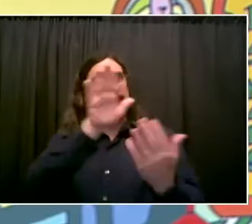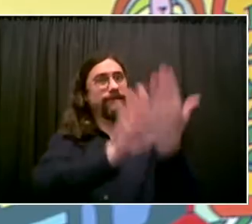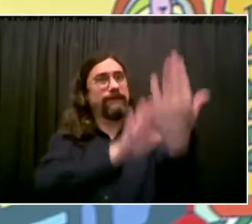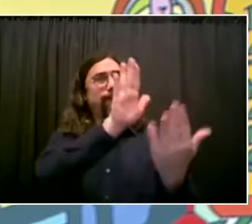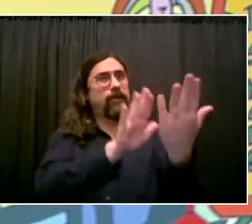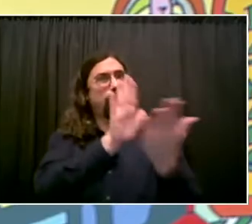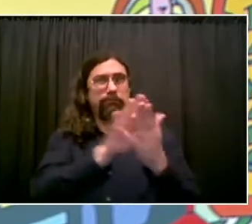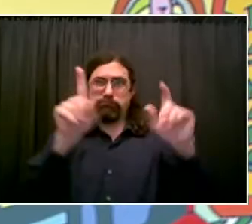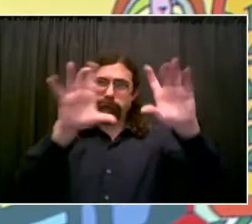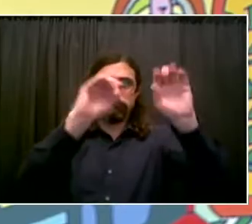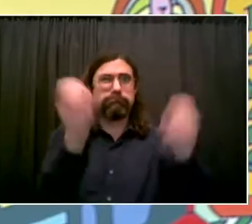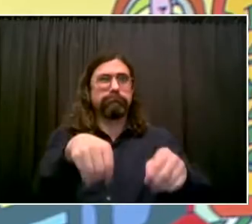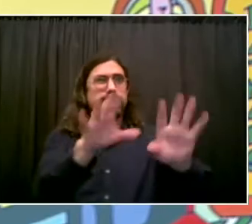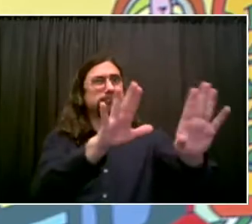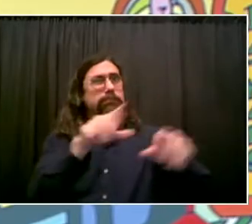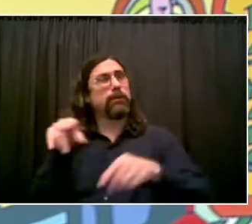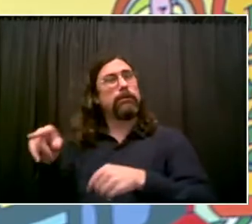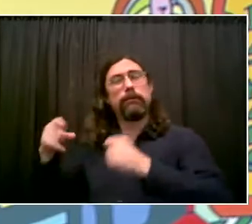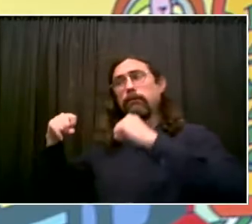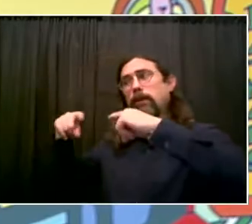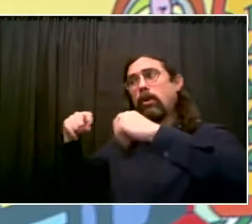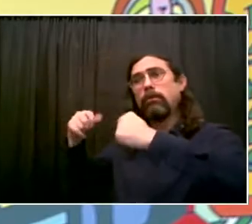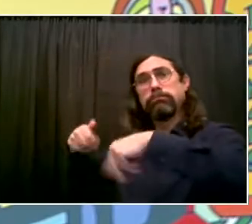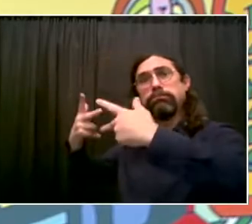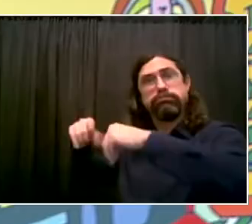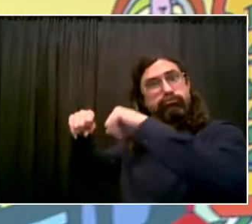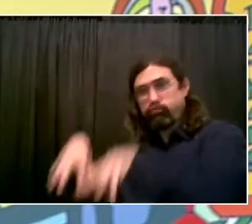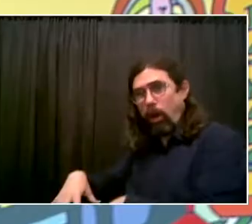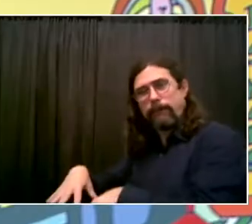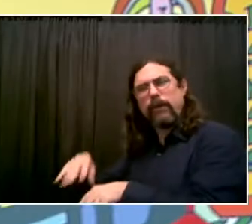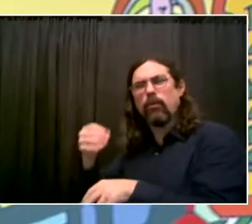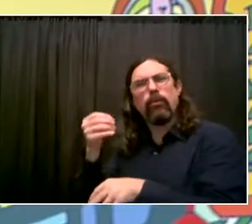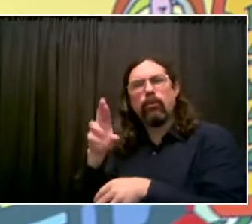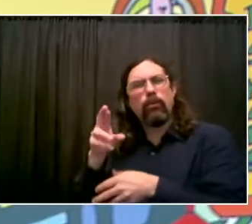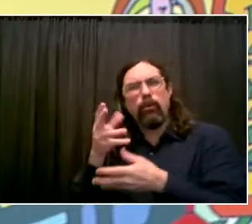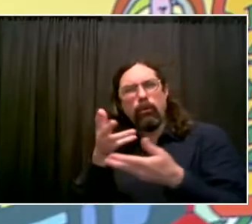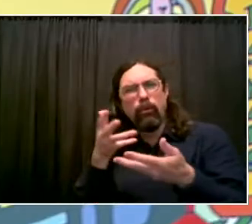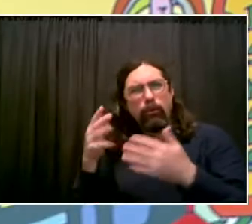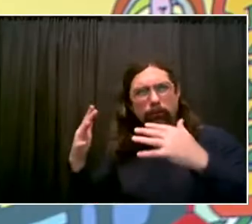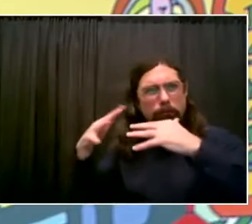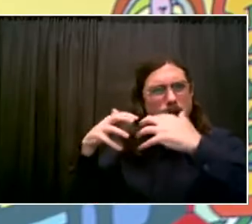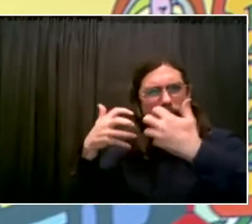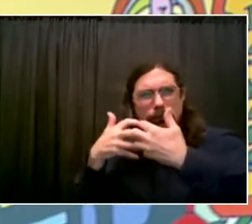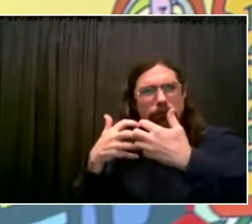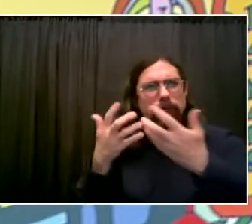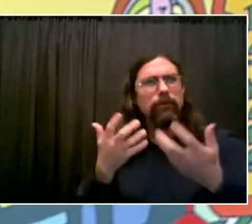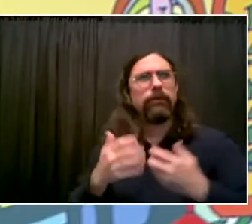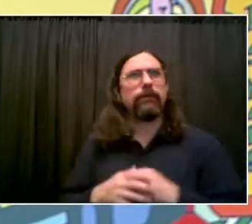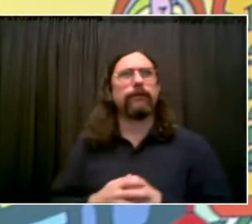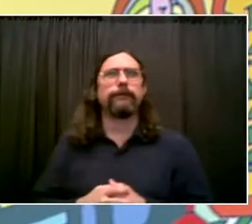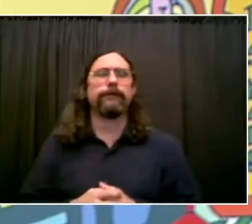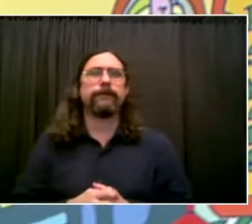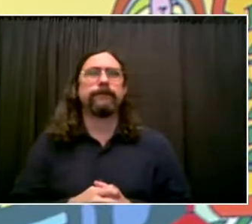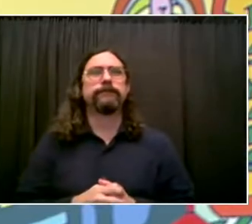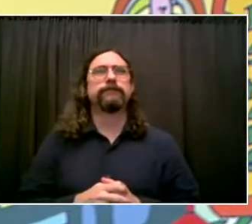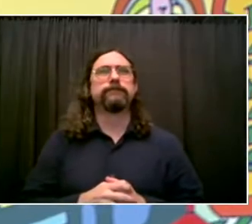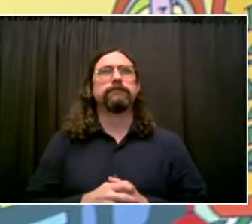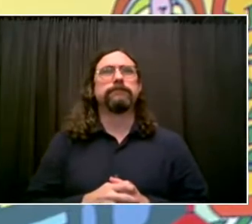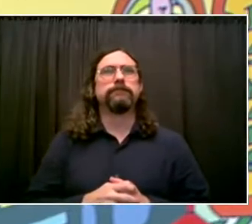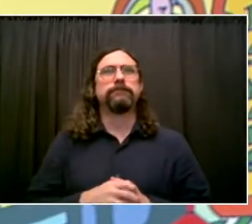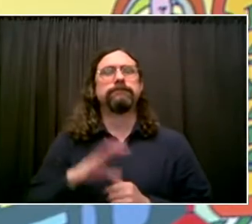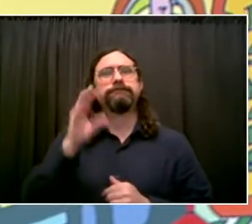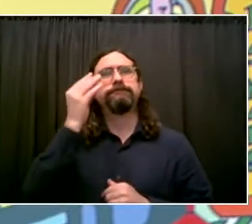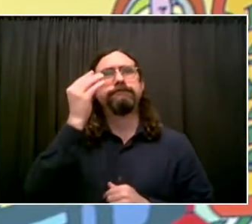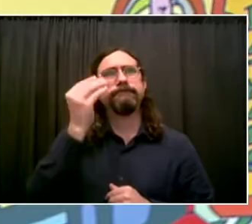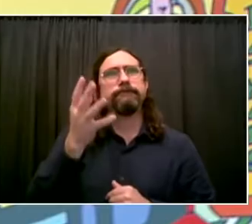tried before anywhere near this scale. And I really want to give our educators and the whole team at DOE credit. In a matter of weeks,